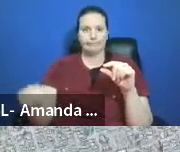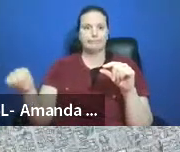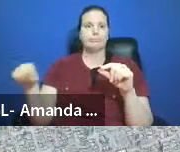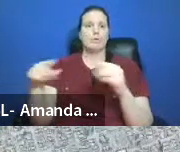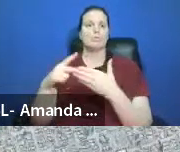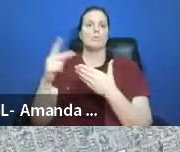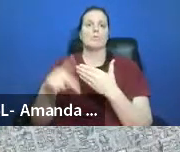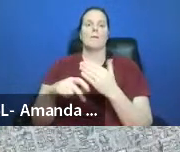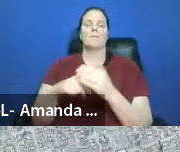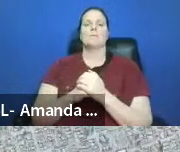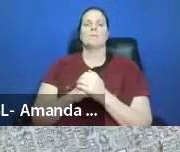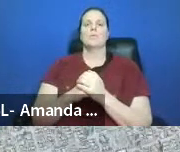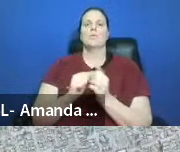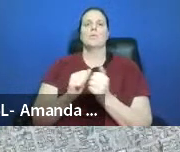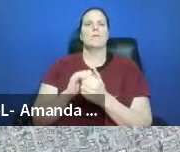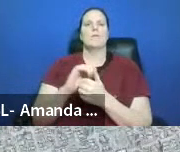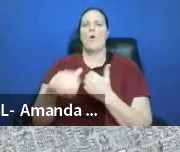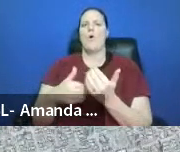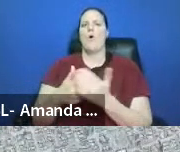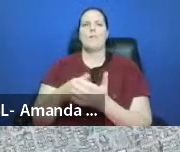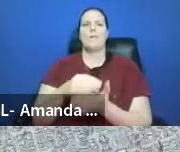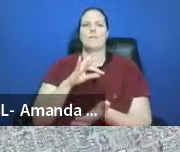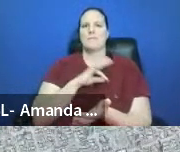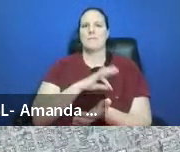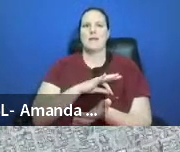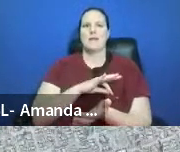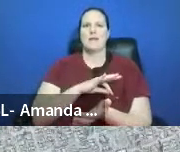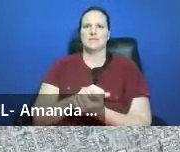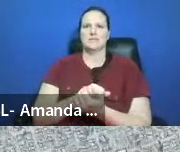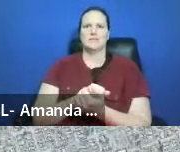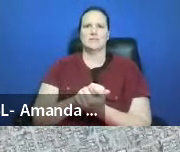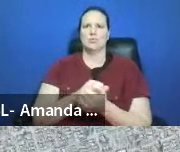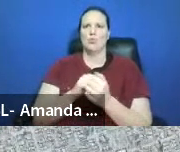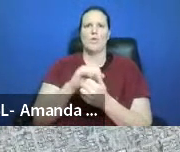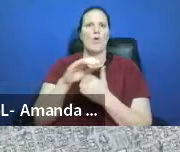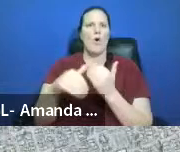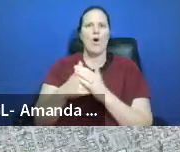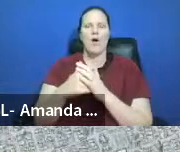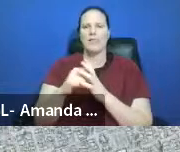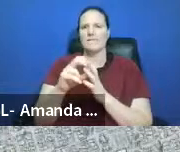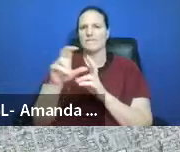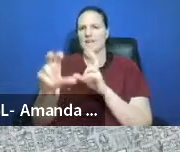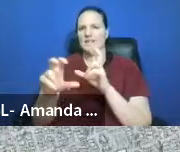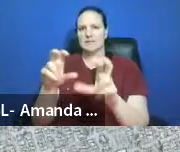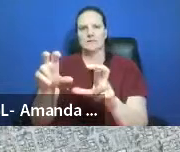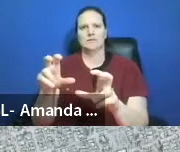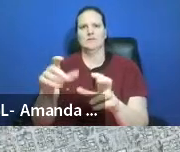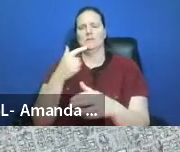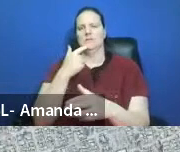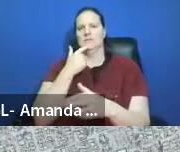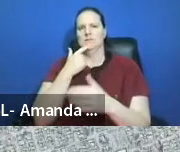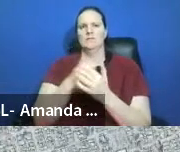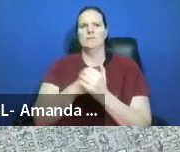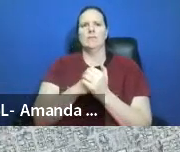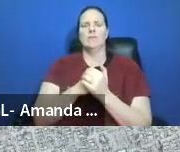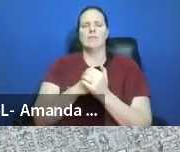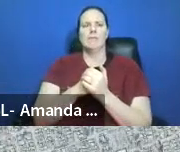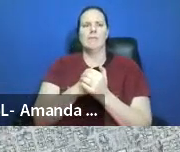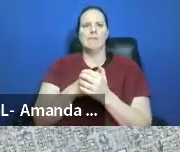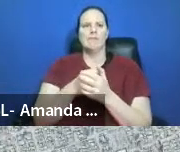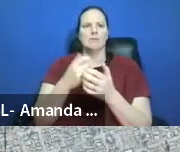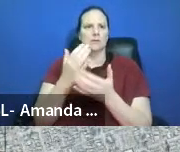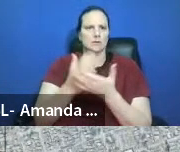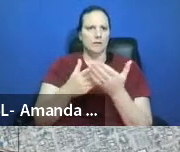the benefits through all of the investments made. And the difficulty in saying that some of those